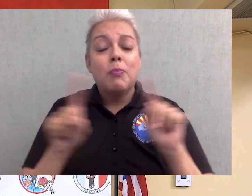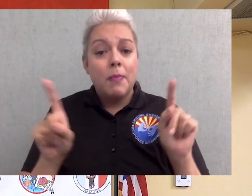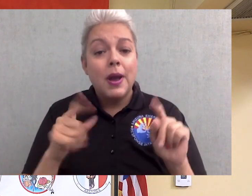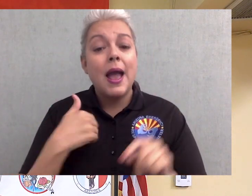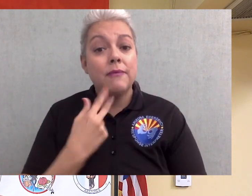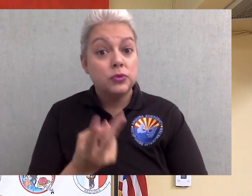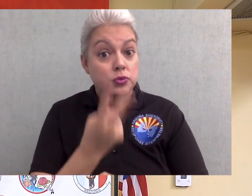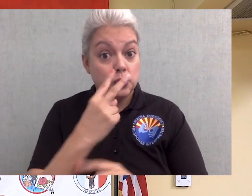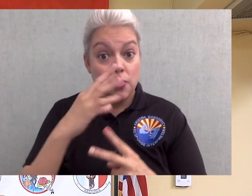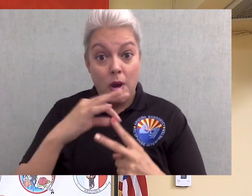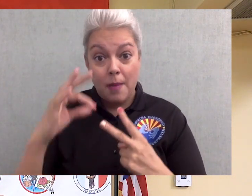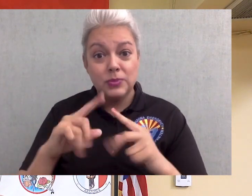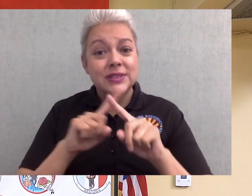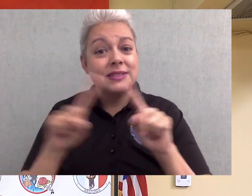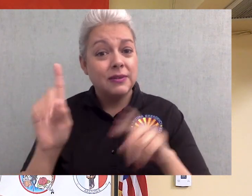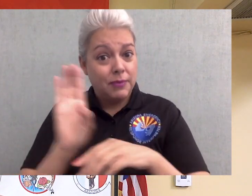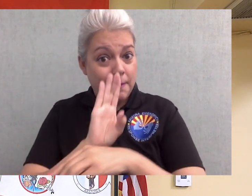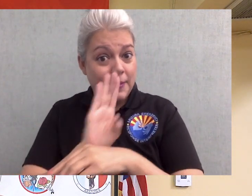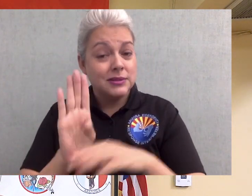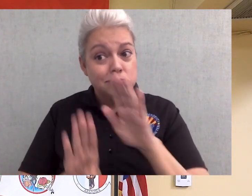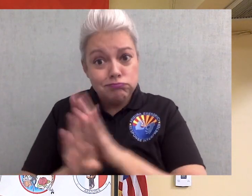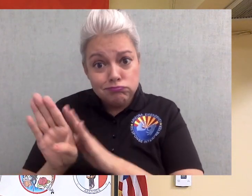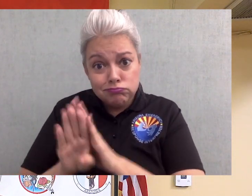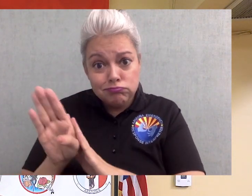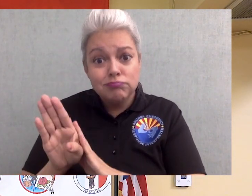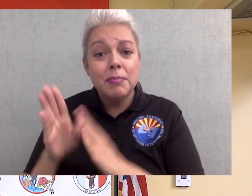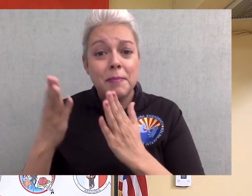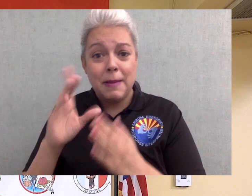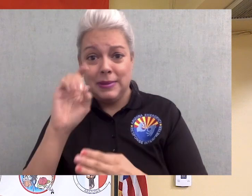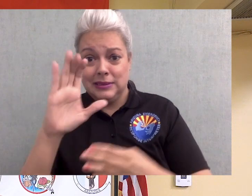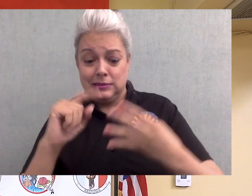getting the vaccines. There's 2 that will probably be available by the end of